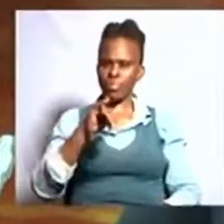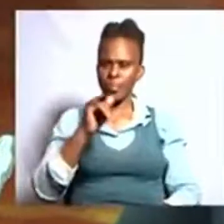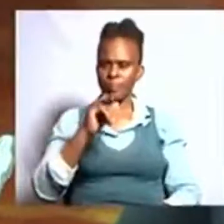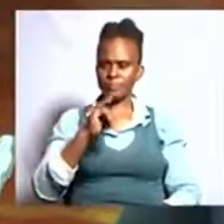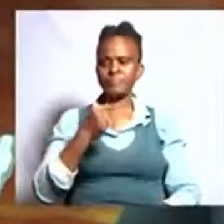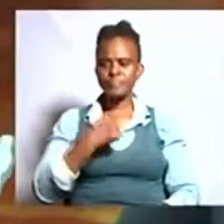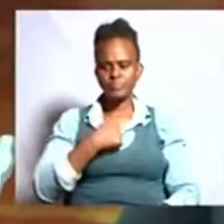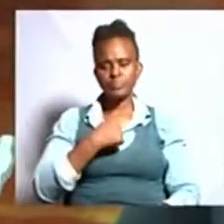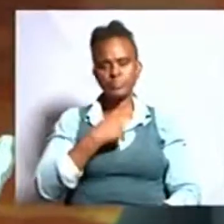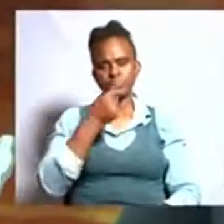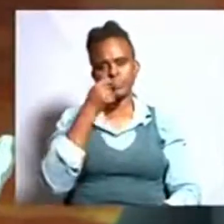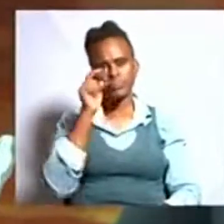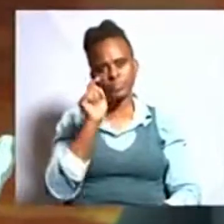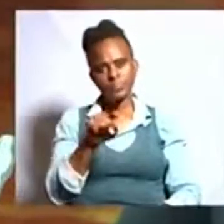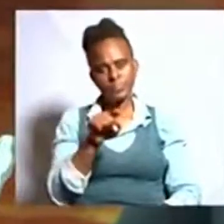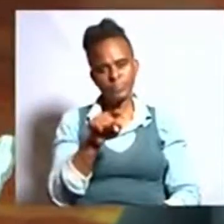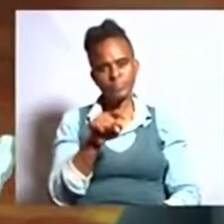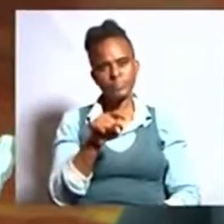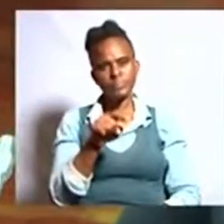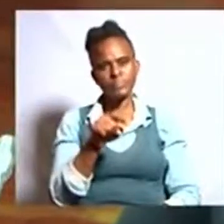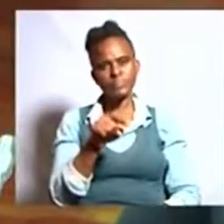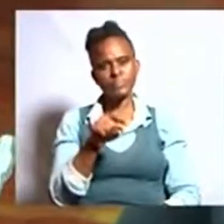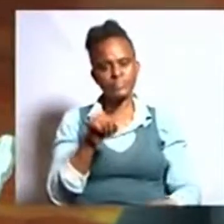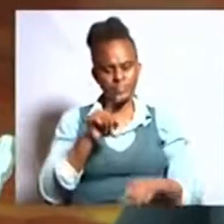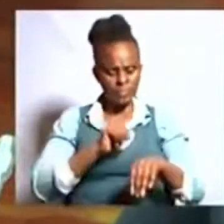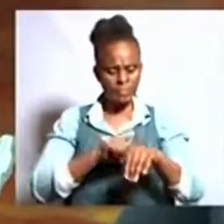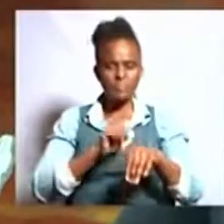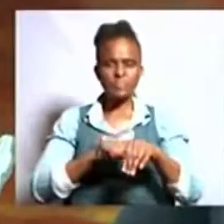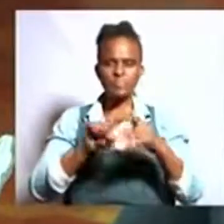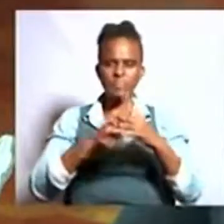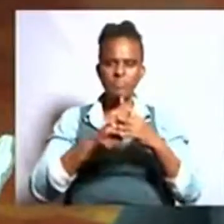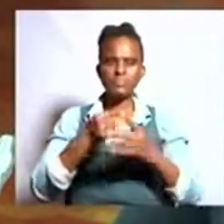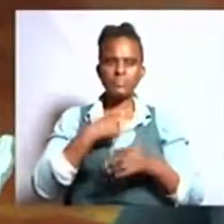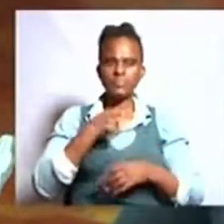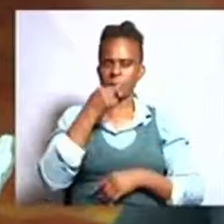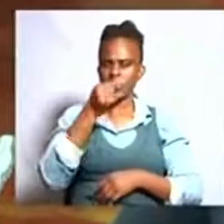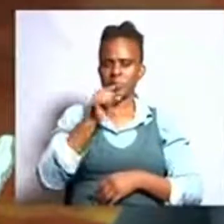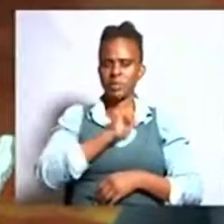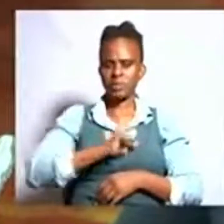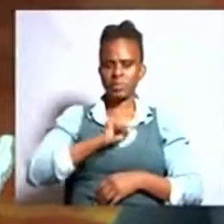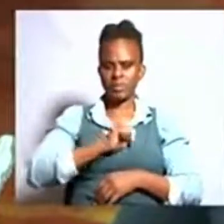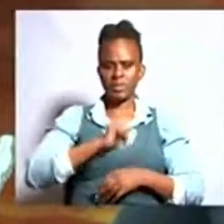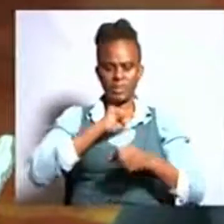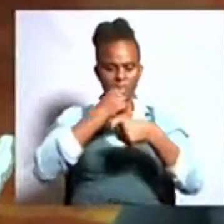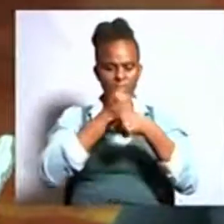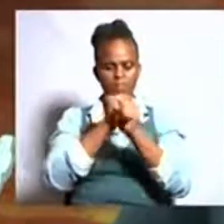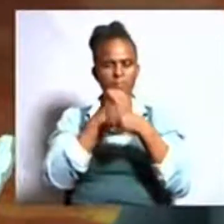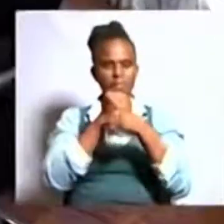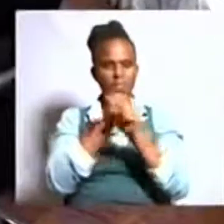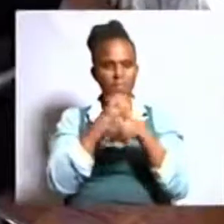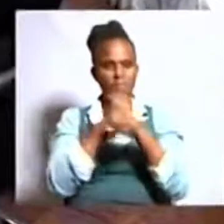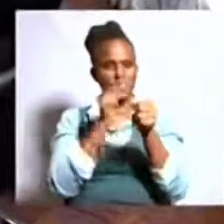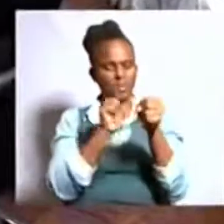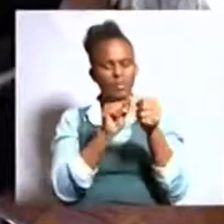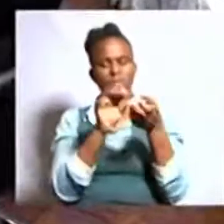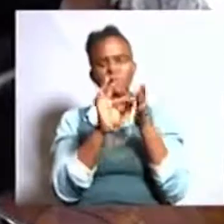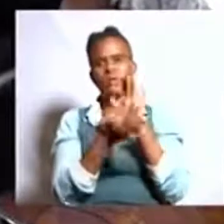I must, on the onset, apologize on the compilation of the